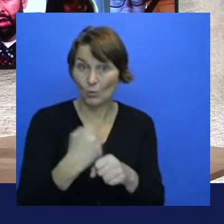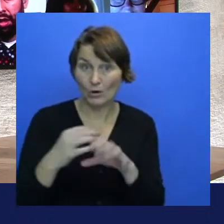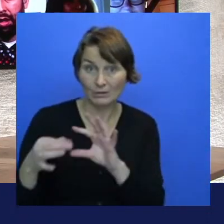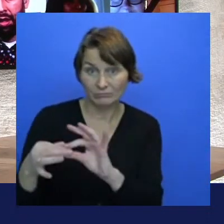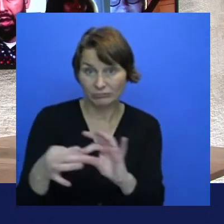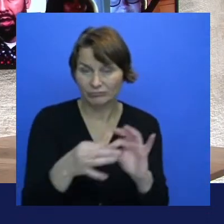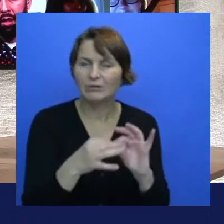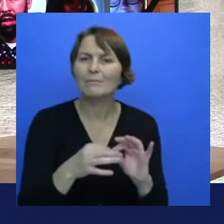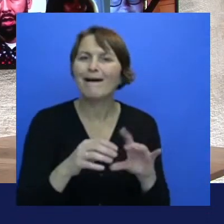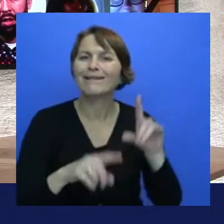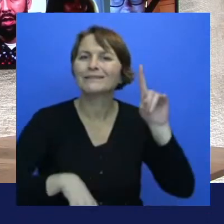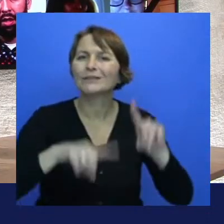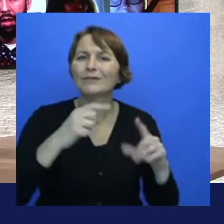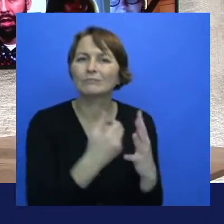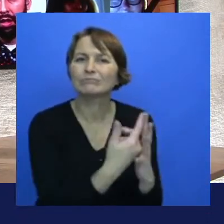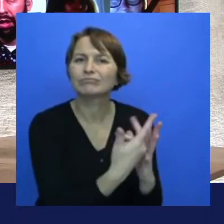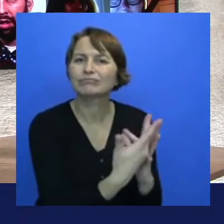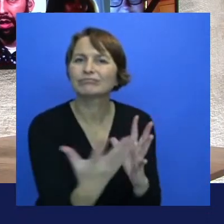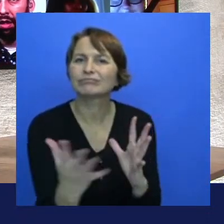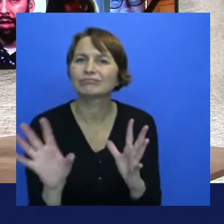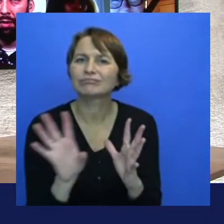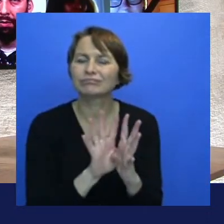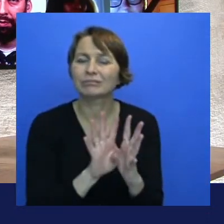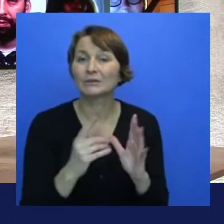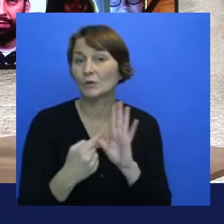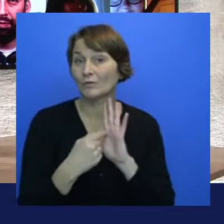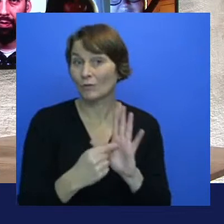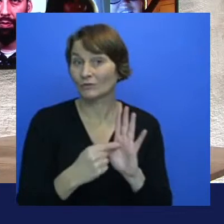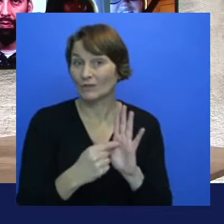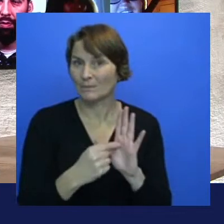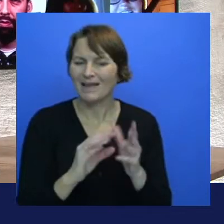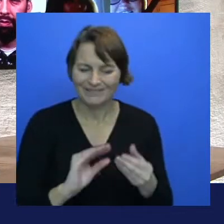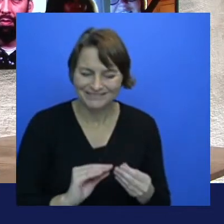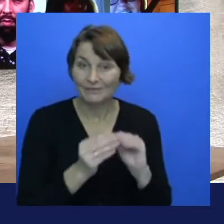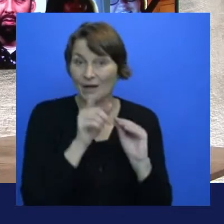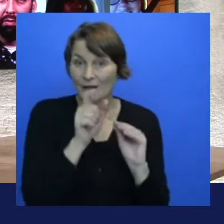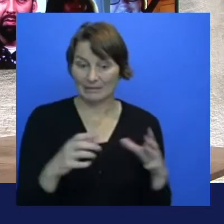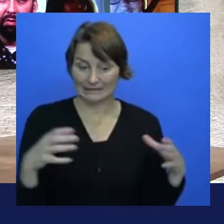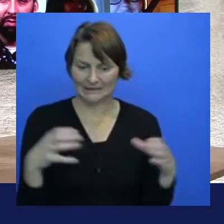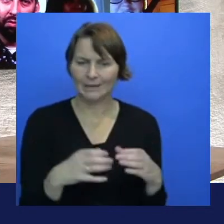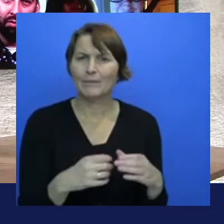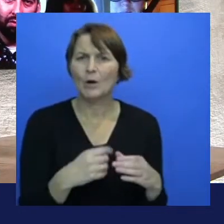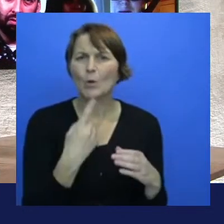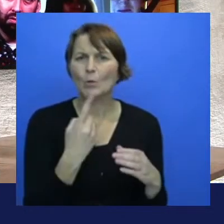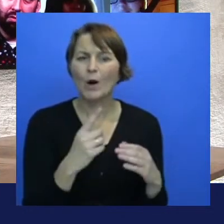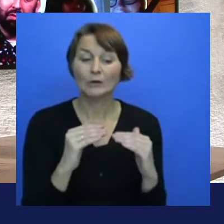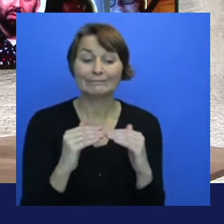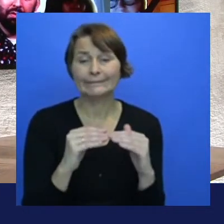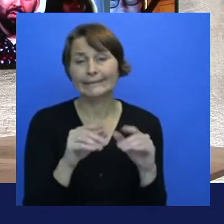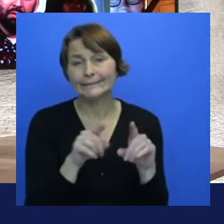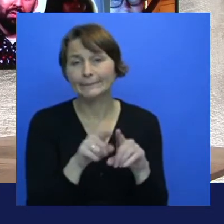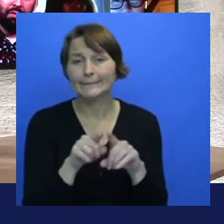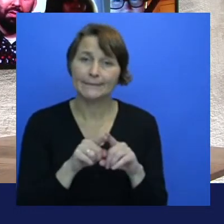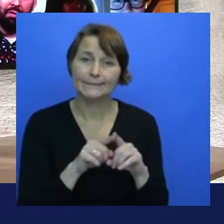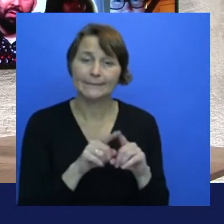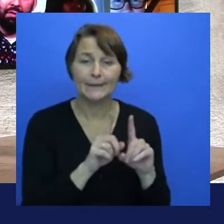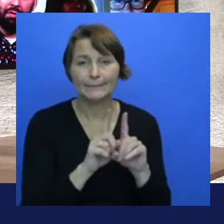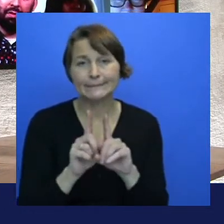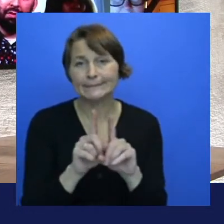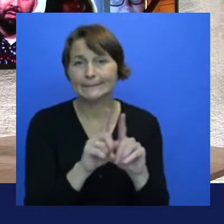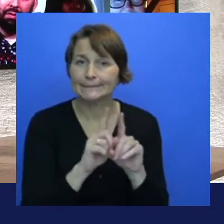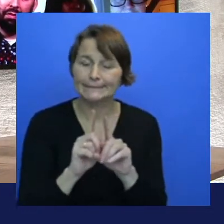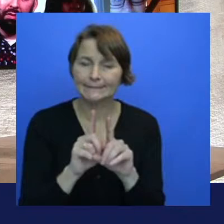developers team of only, let's say, one type of person, you have a probability that your model is